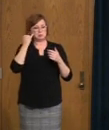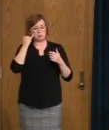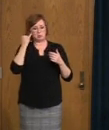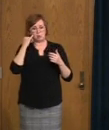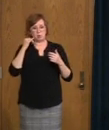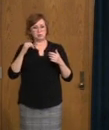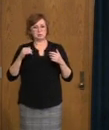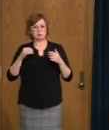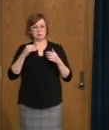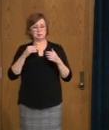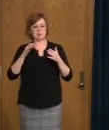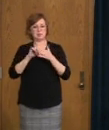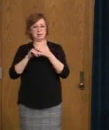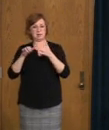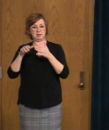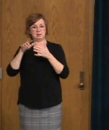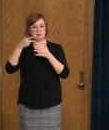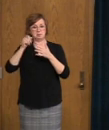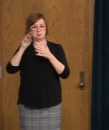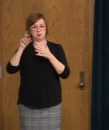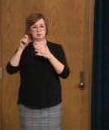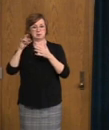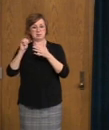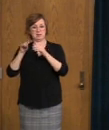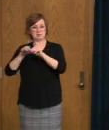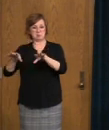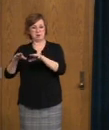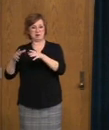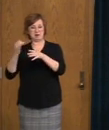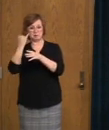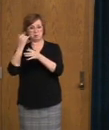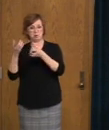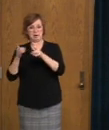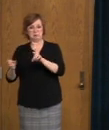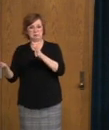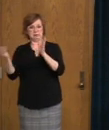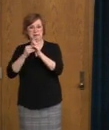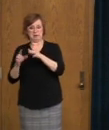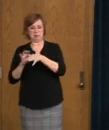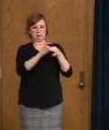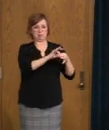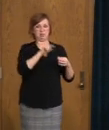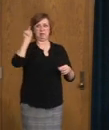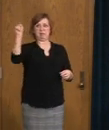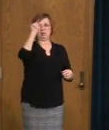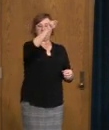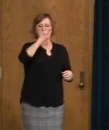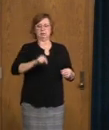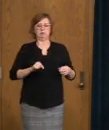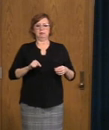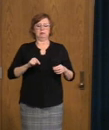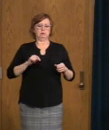deploy hundreds of staff, potentially thousands, depending upon what response was required. That's